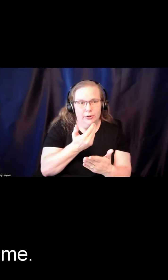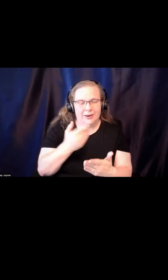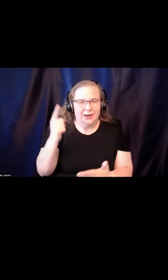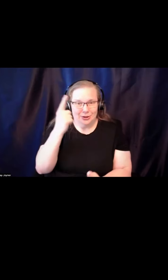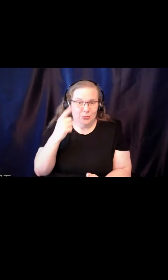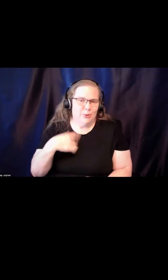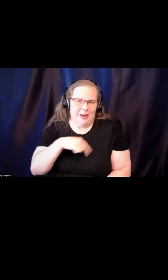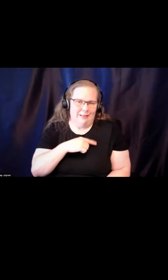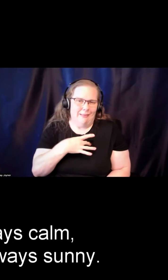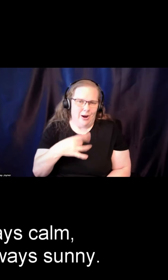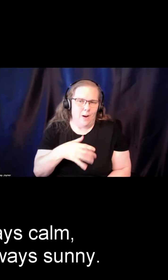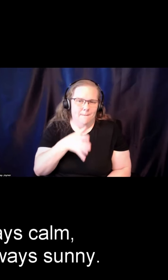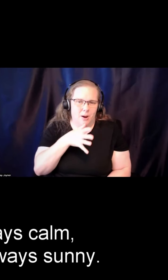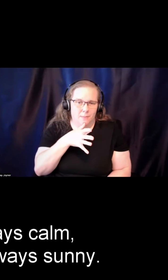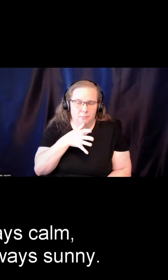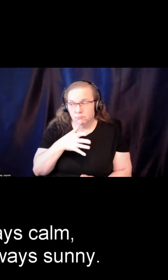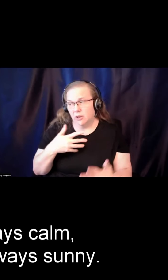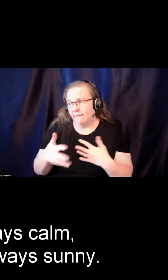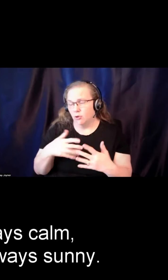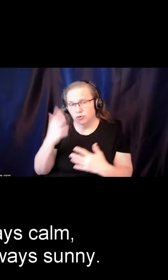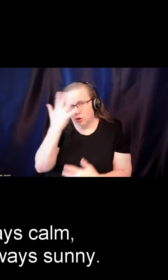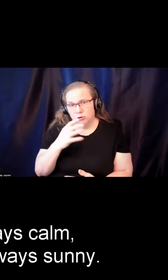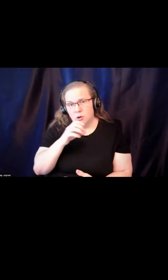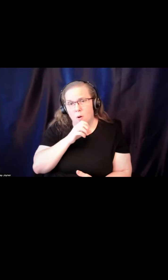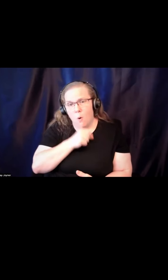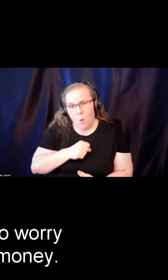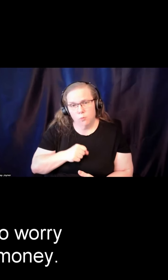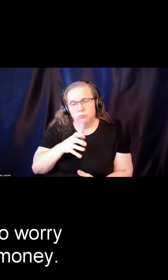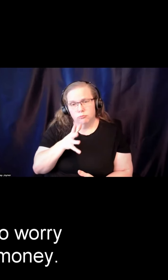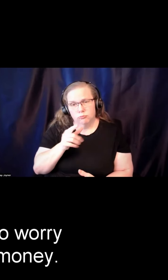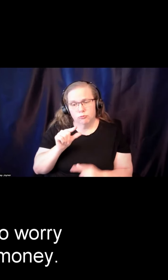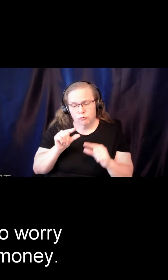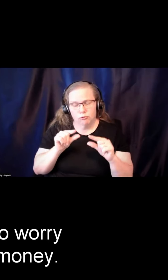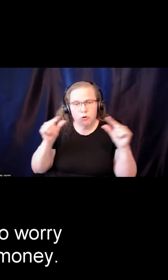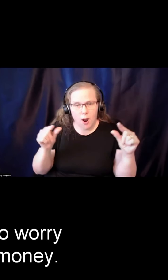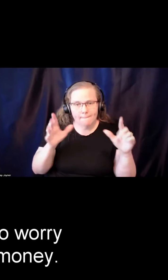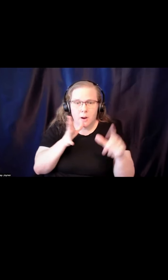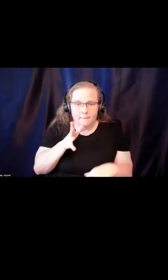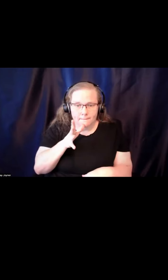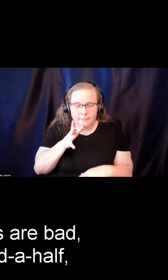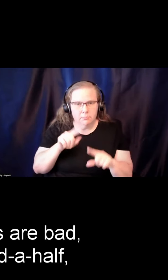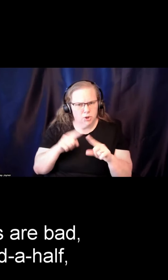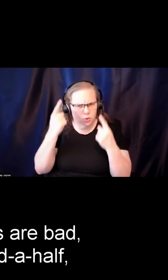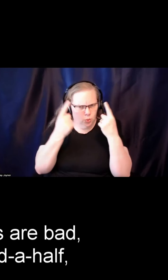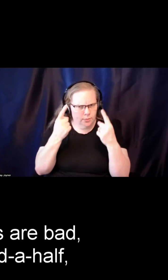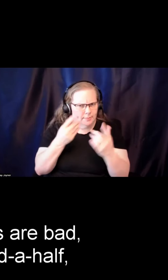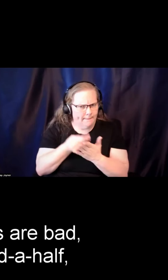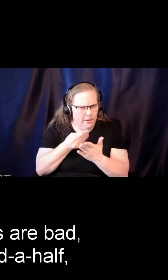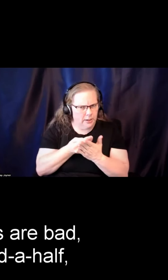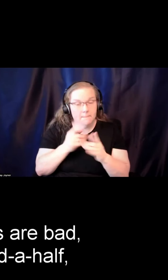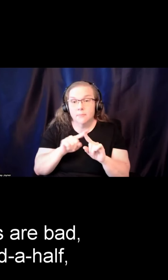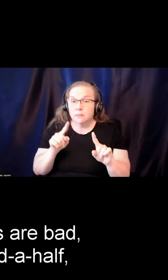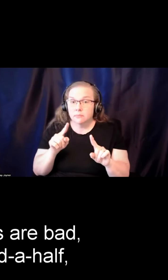grande dame. She's not always calm, and she's not always sunny. She seems to worry a lot about money. But when times are